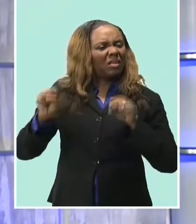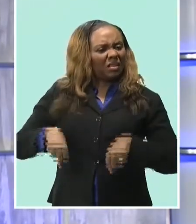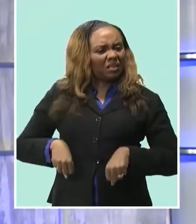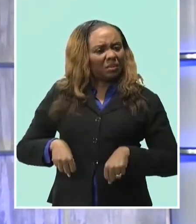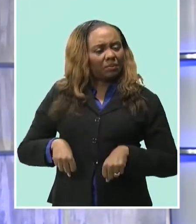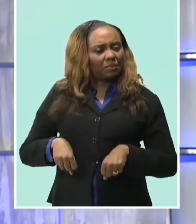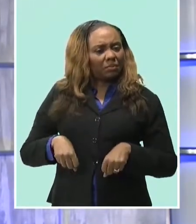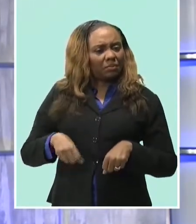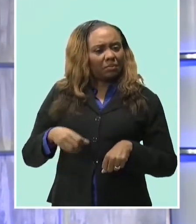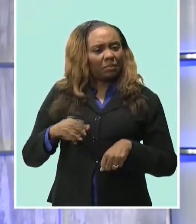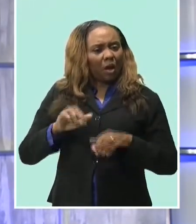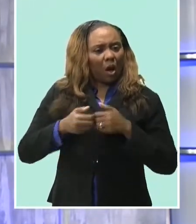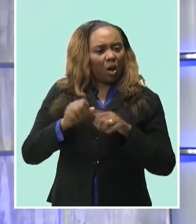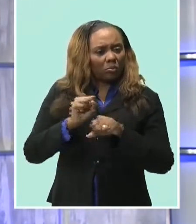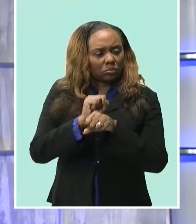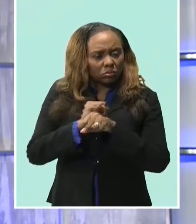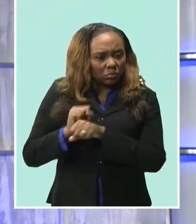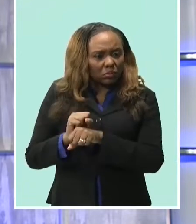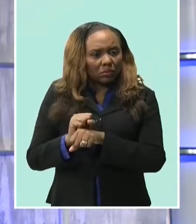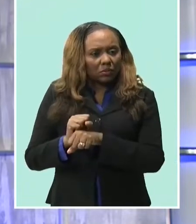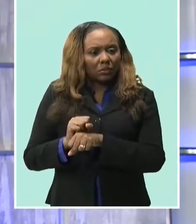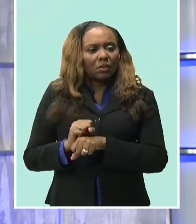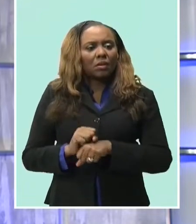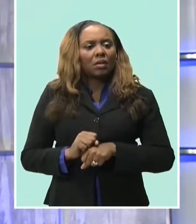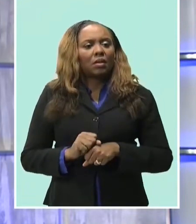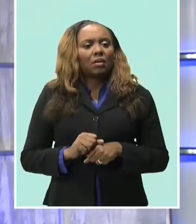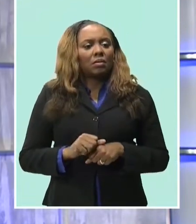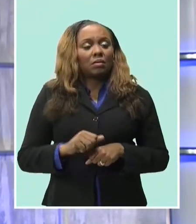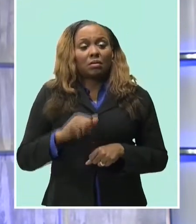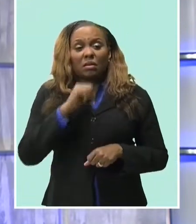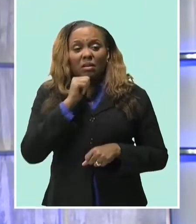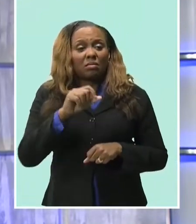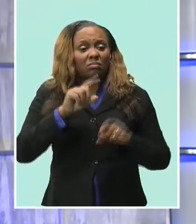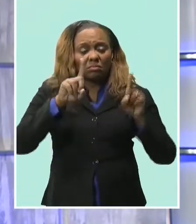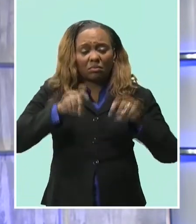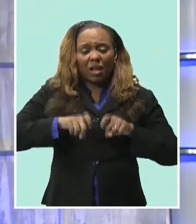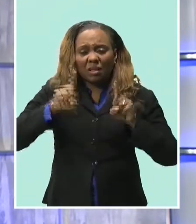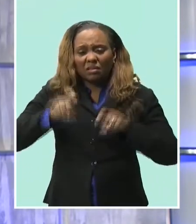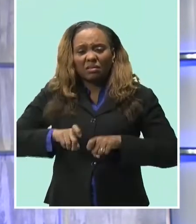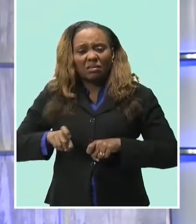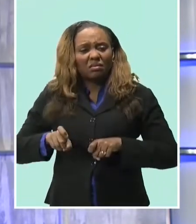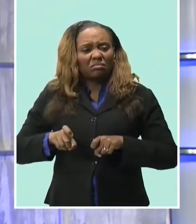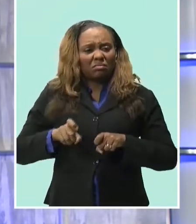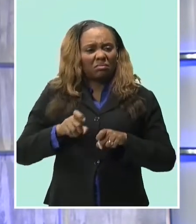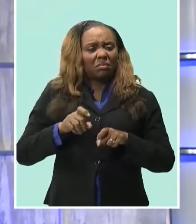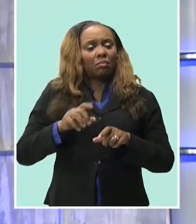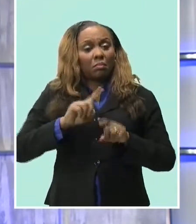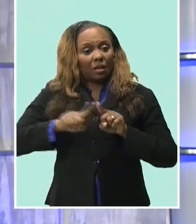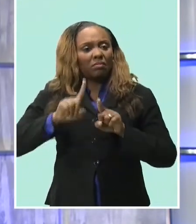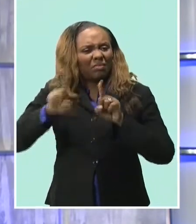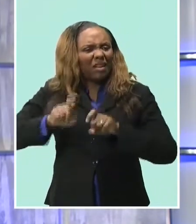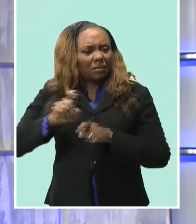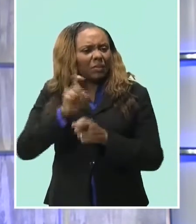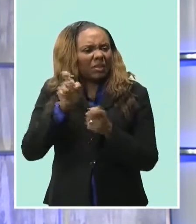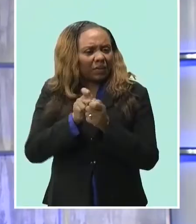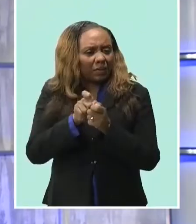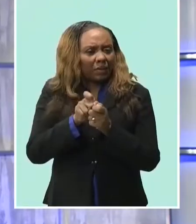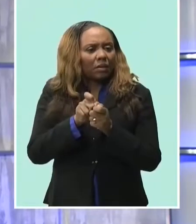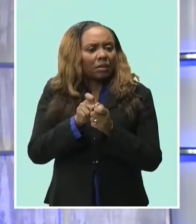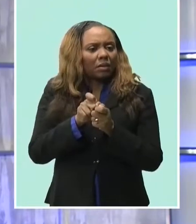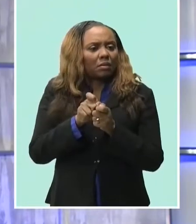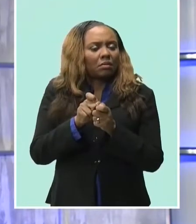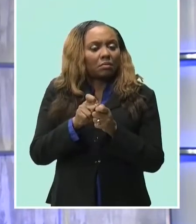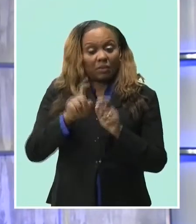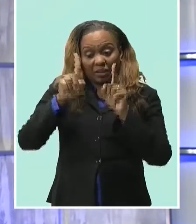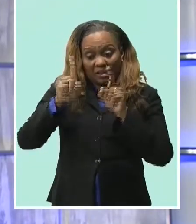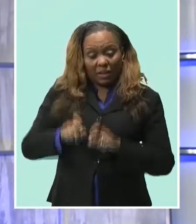remains critical, but she has made it clear they don't do random testing. Dr. St. John says the Caribbean testing is done based